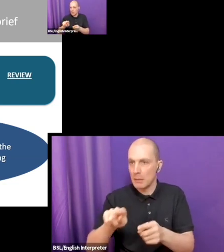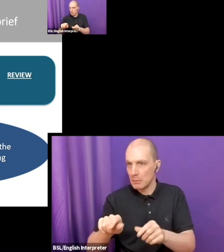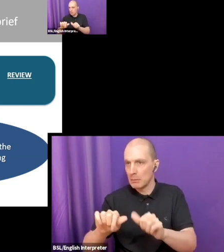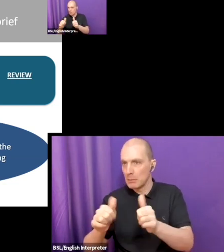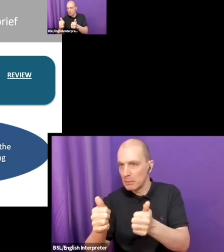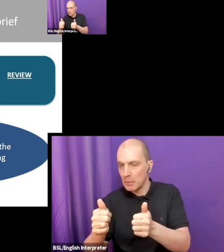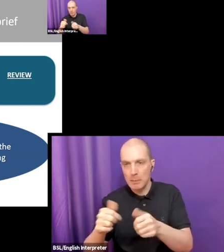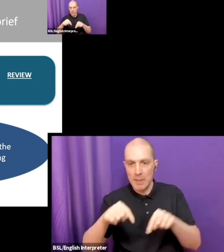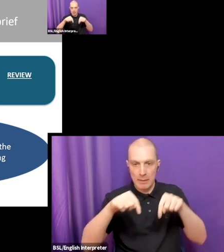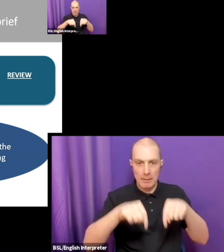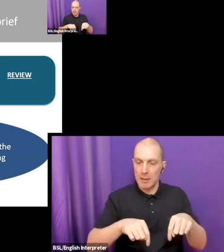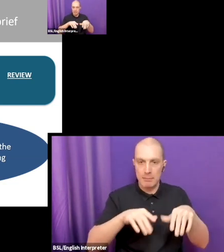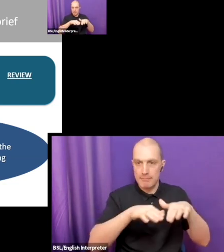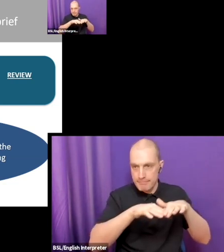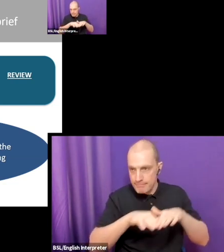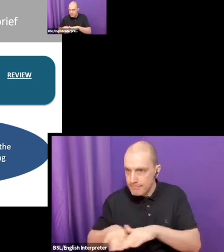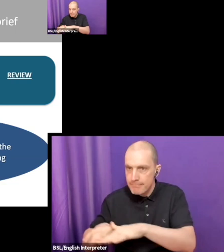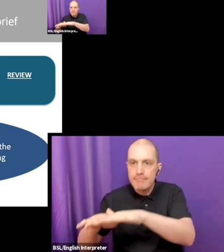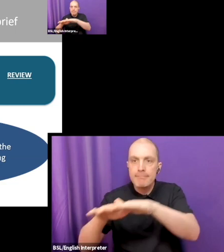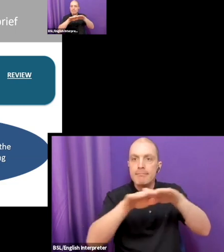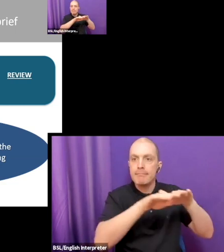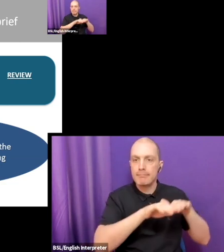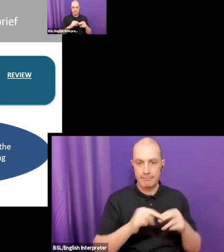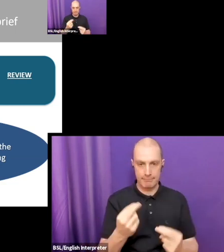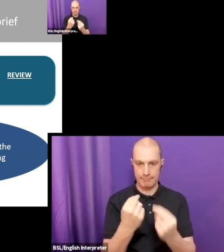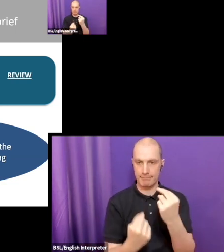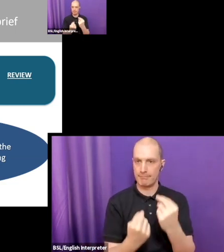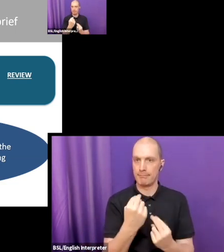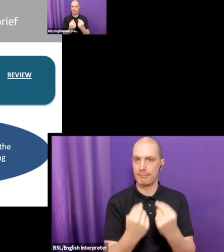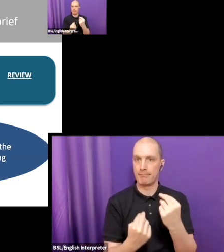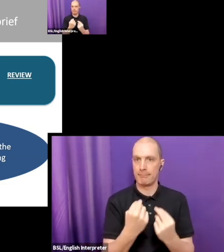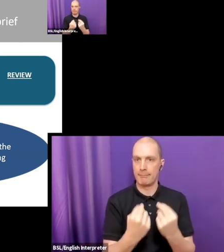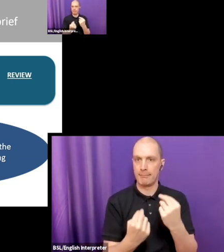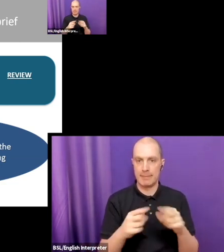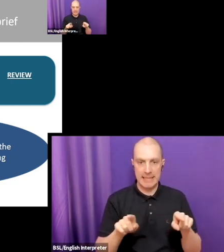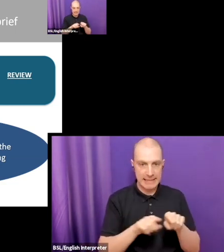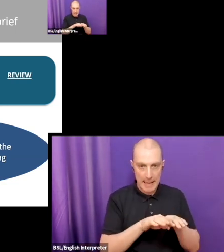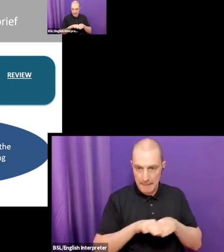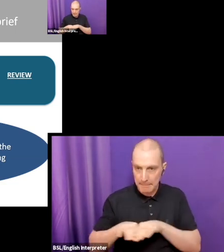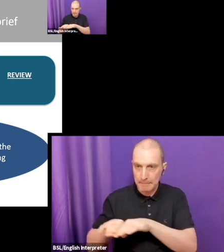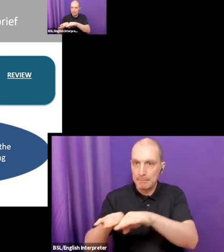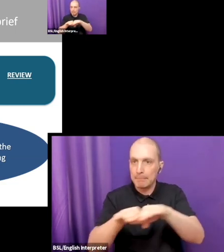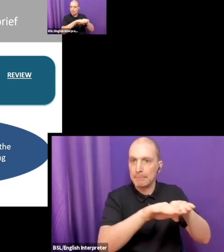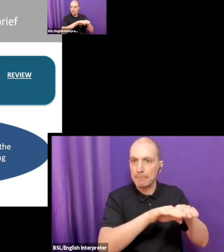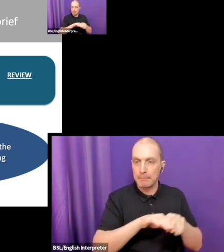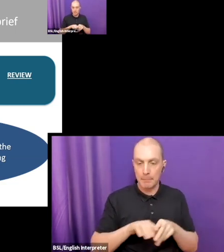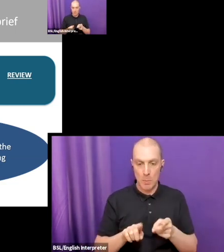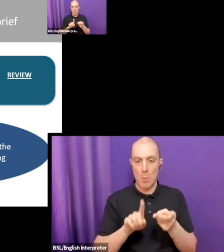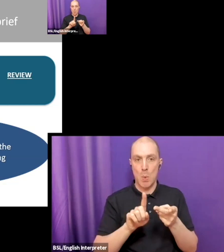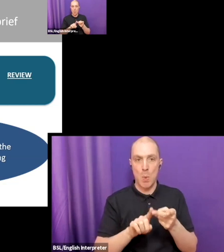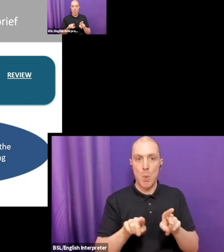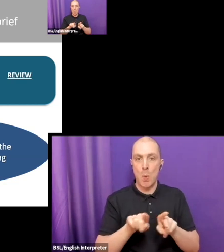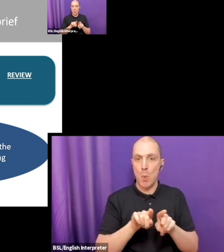But the universality is also interesting because it allows us to cover a whole wide range of human